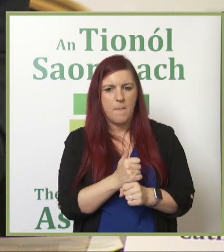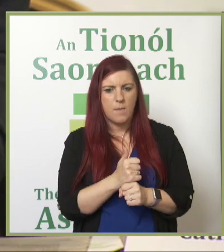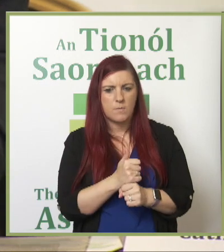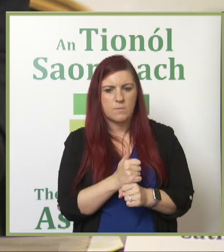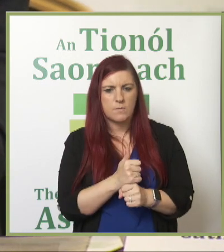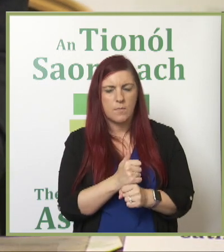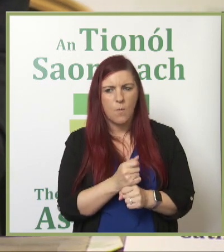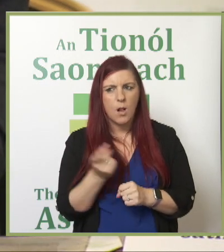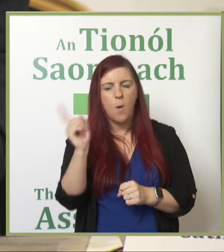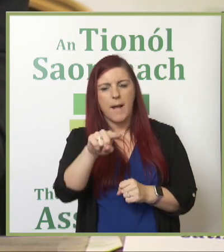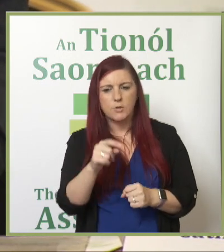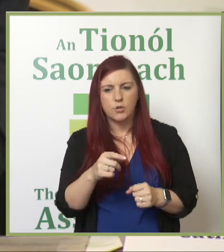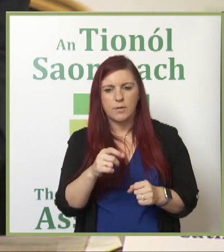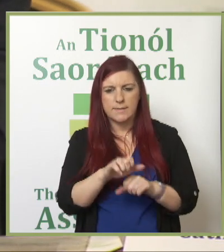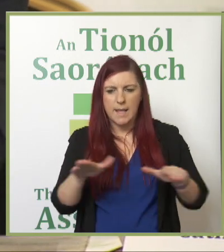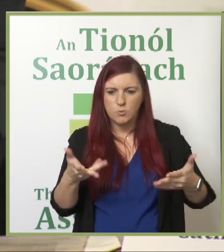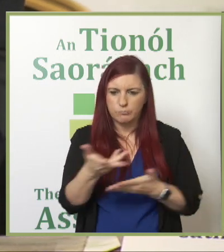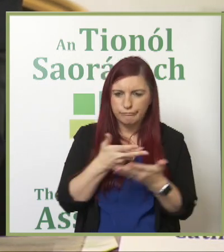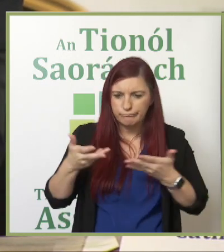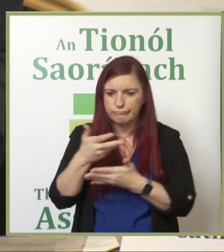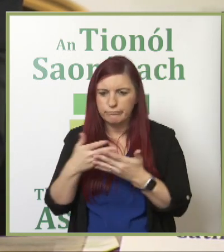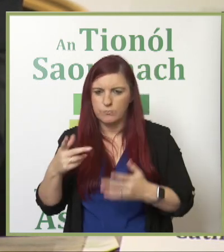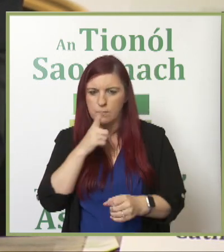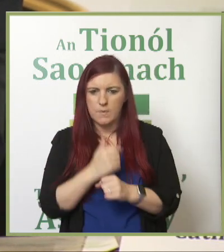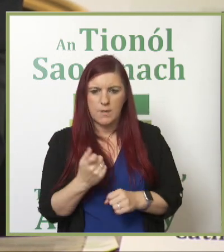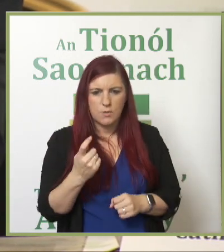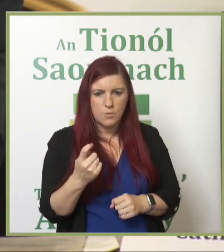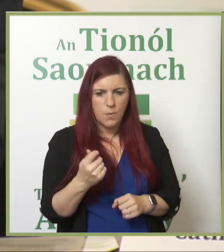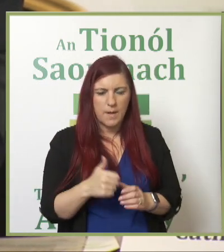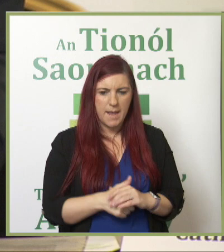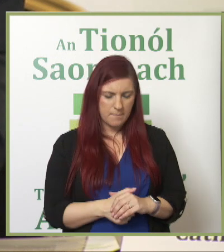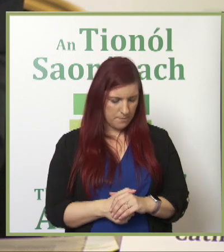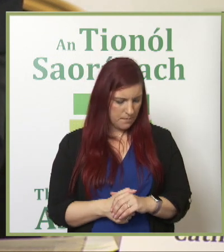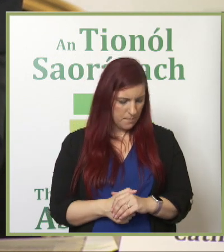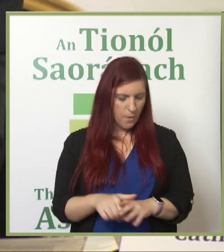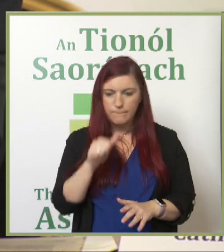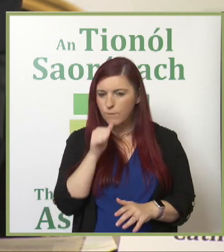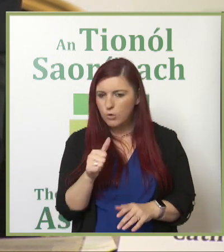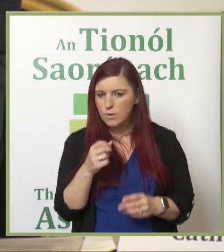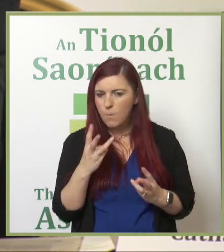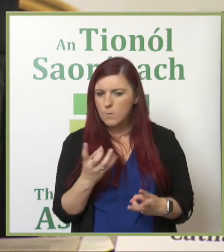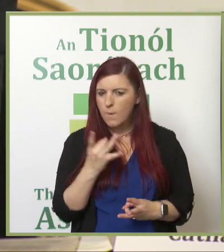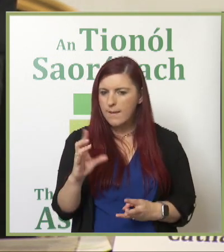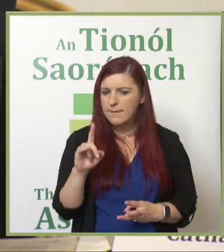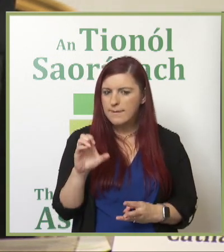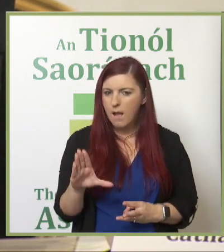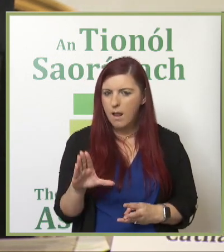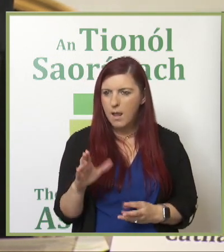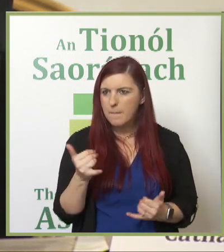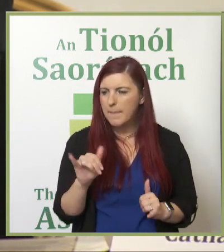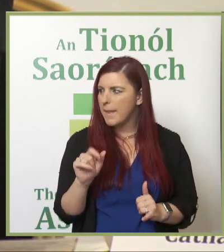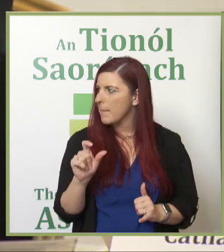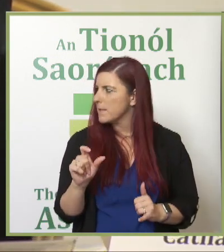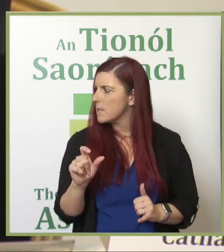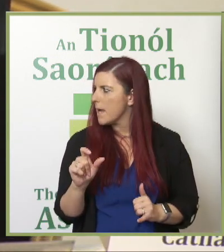in a few minutes to consider, the early stages where we're all at. But first, I might just ask Cathal to set out